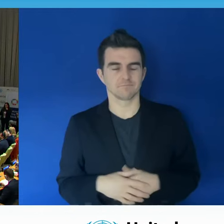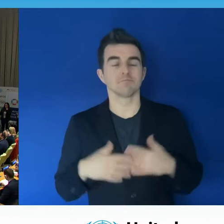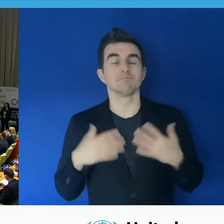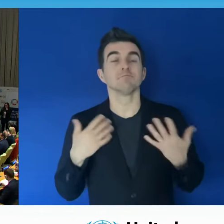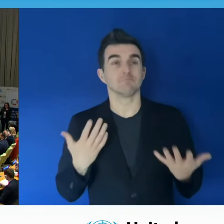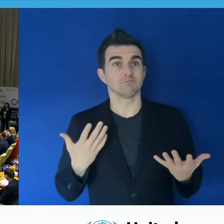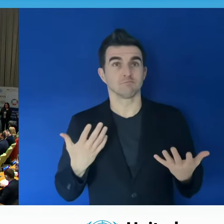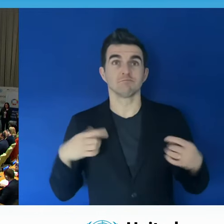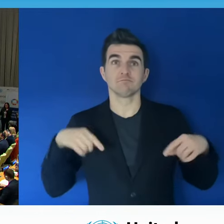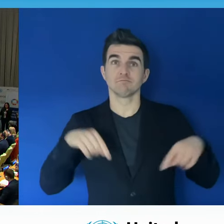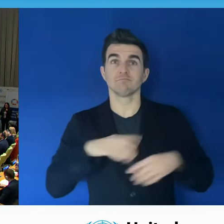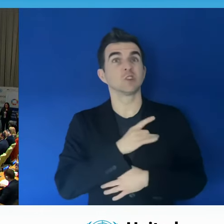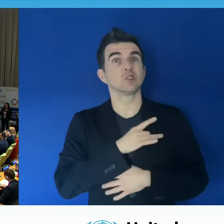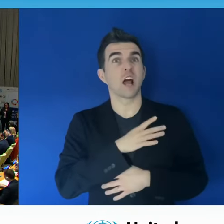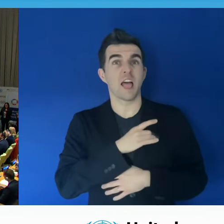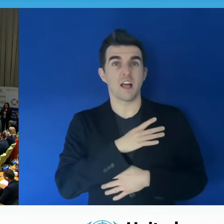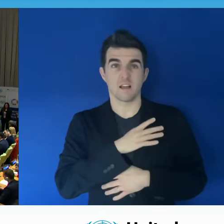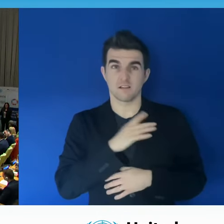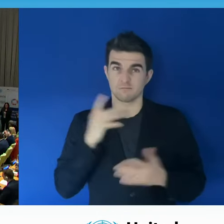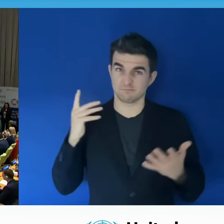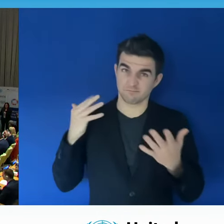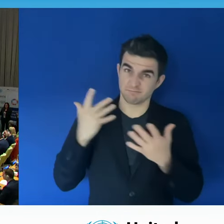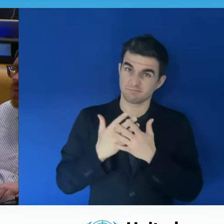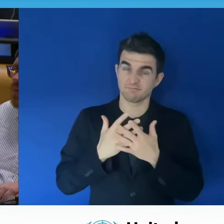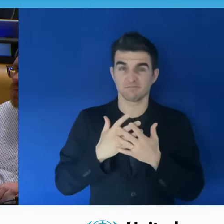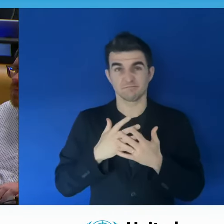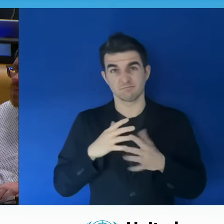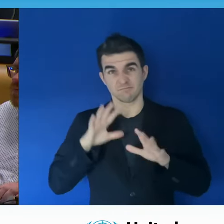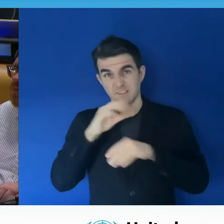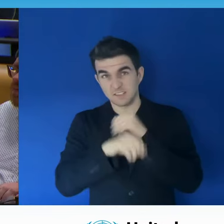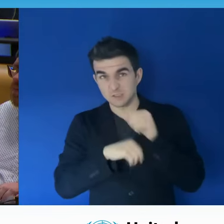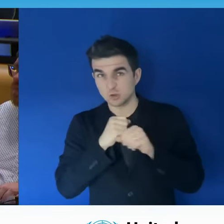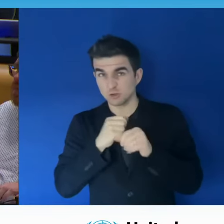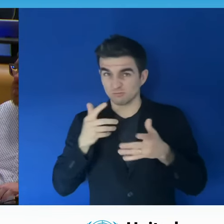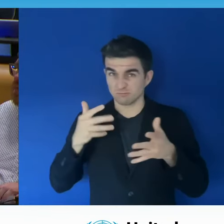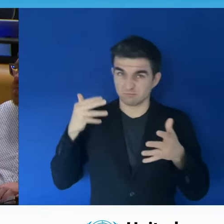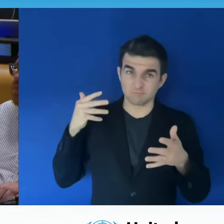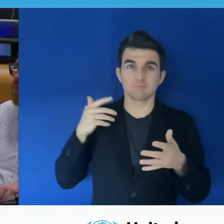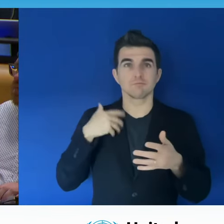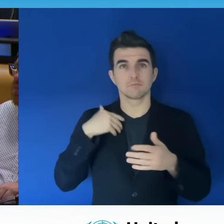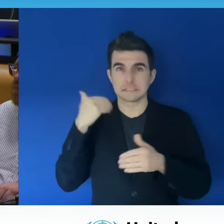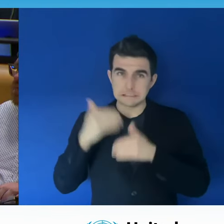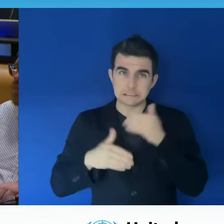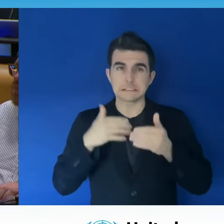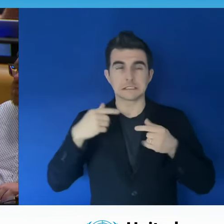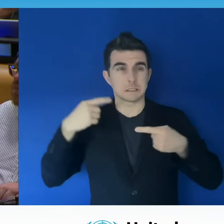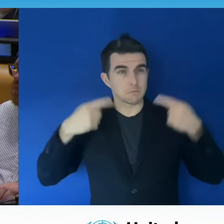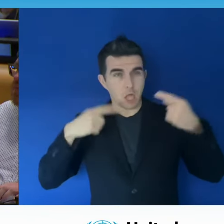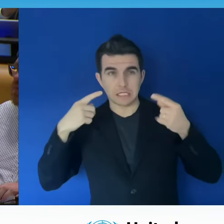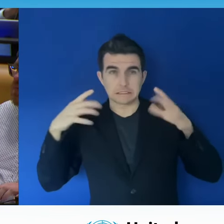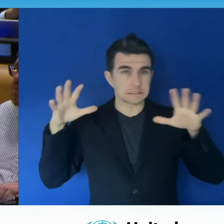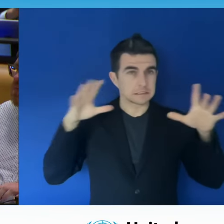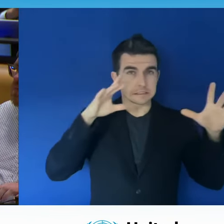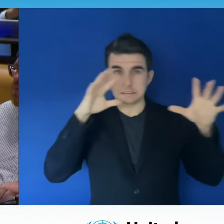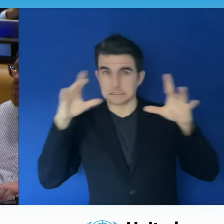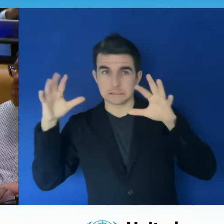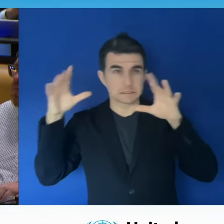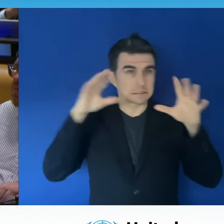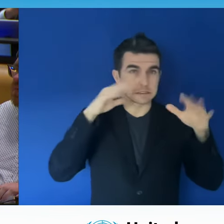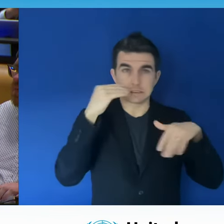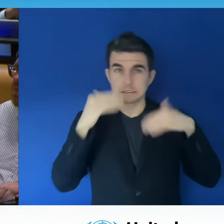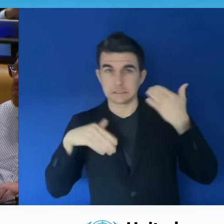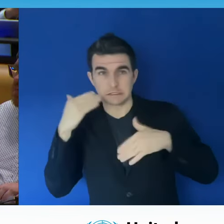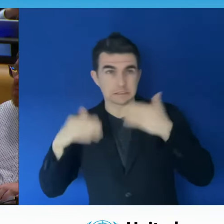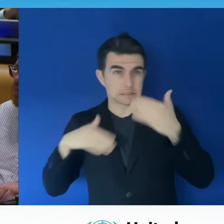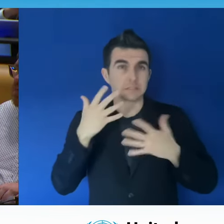movements. The social mobilization has been a constant actor in public life. Let us recall the student movement of the year 2011 and movements